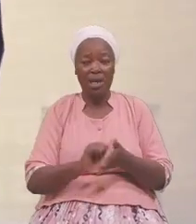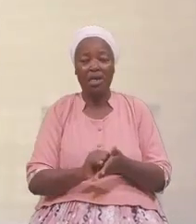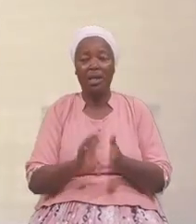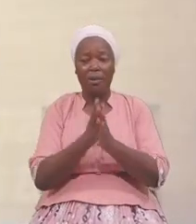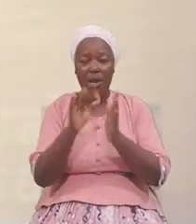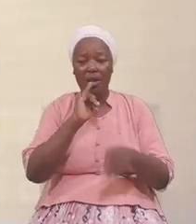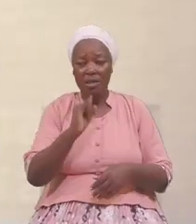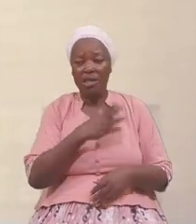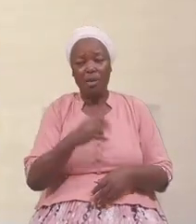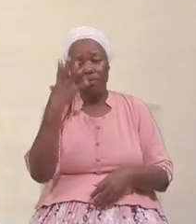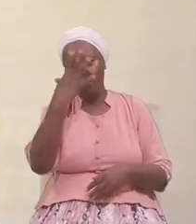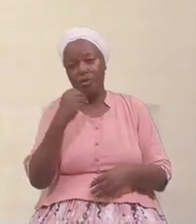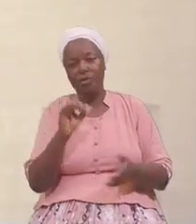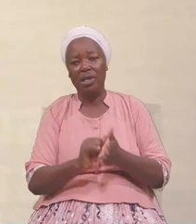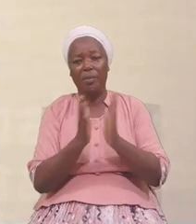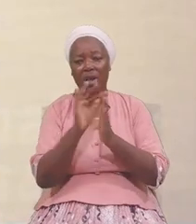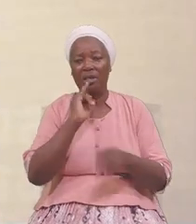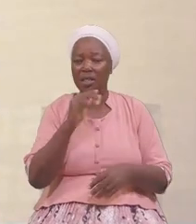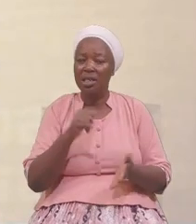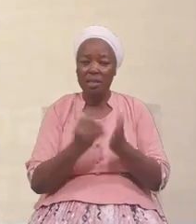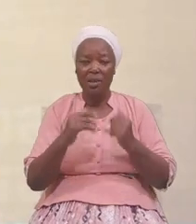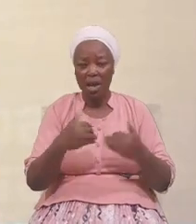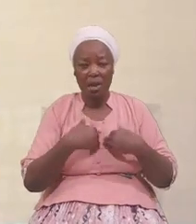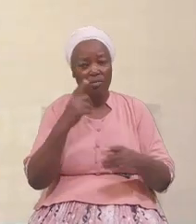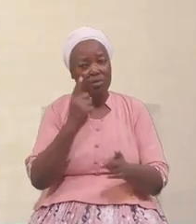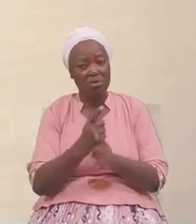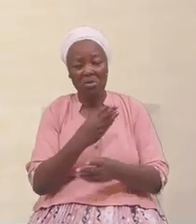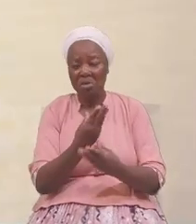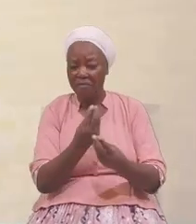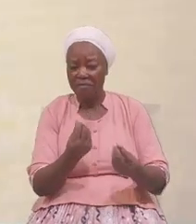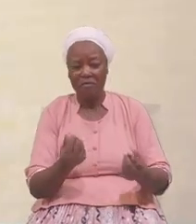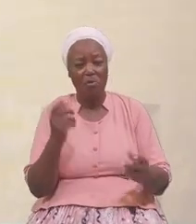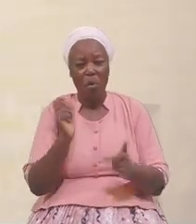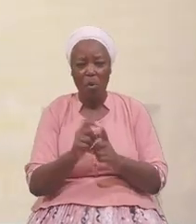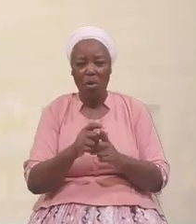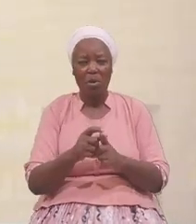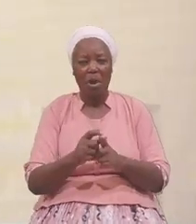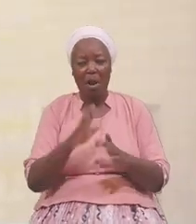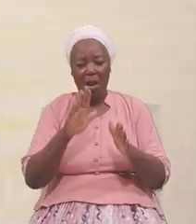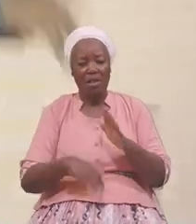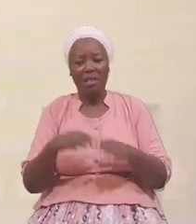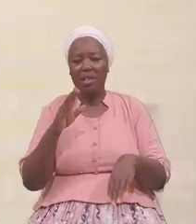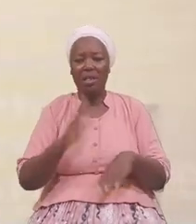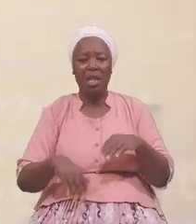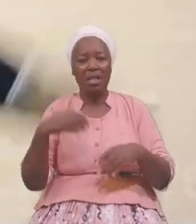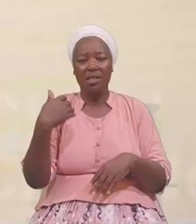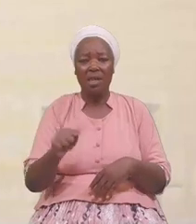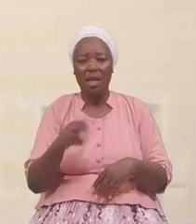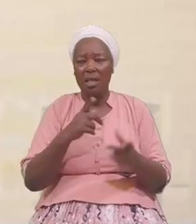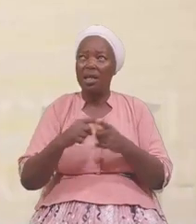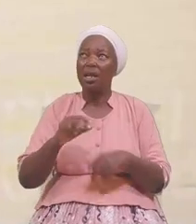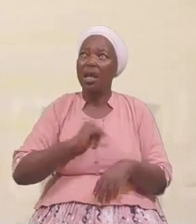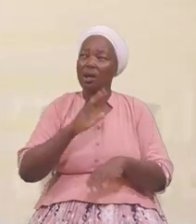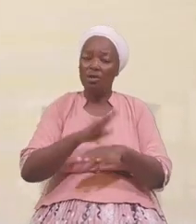is. It may have just a few words, less than 10. And you call his